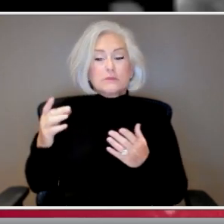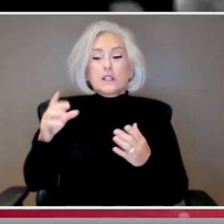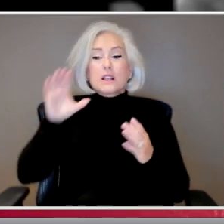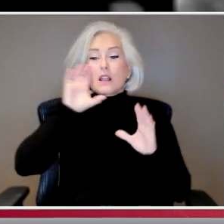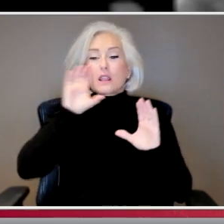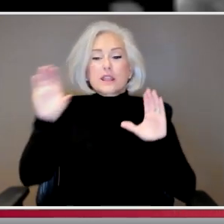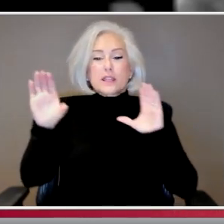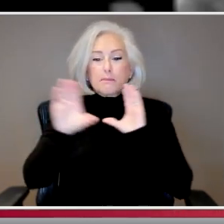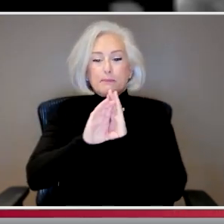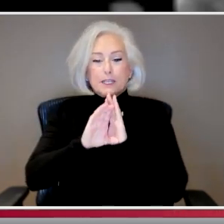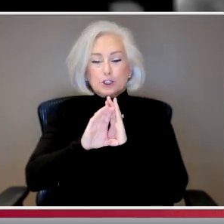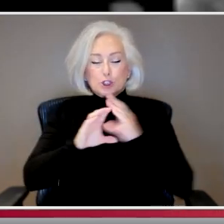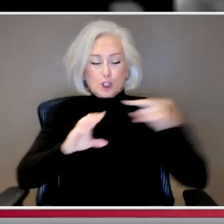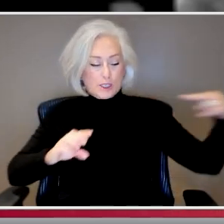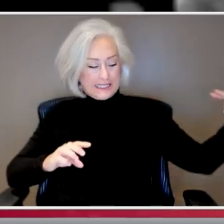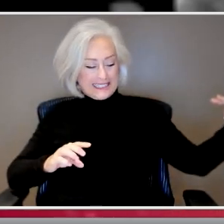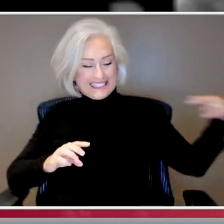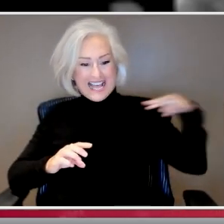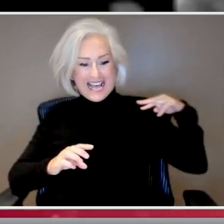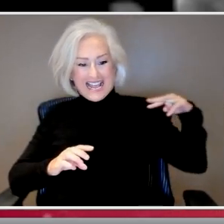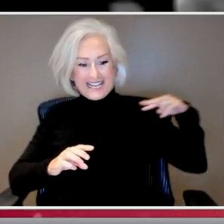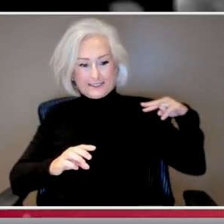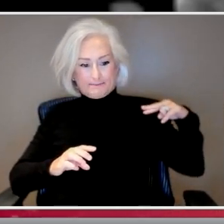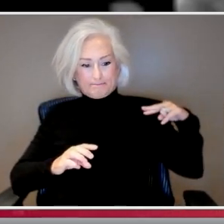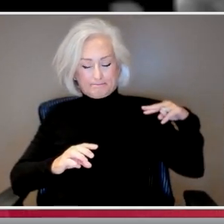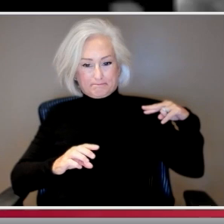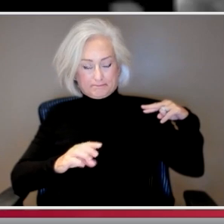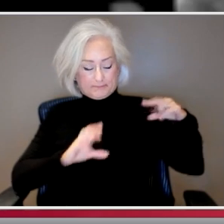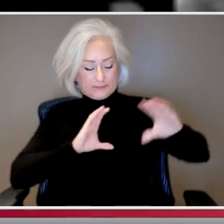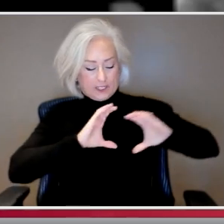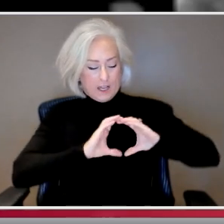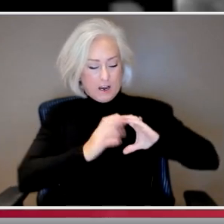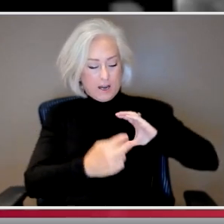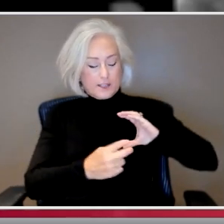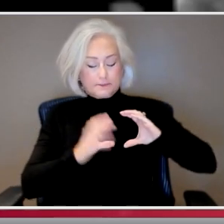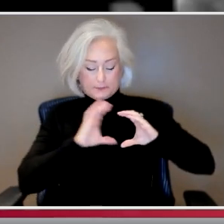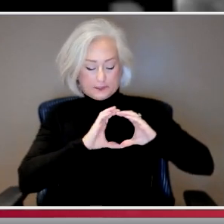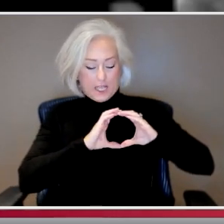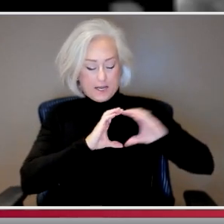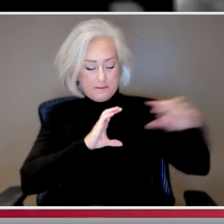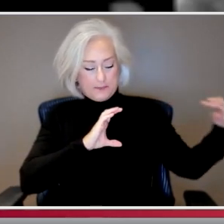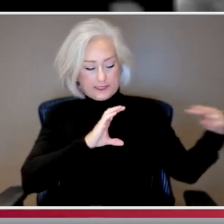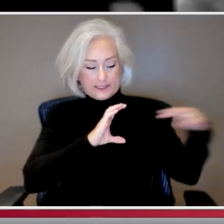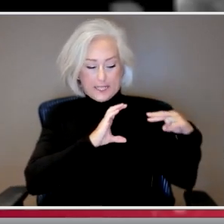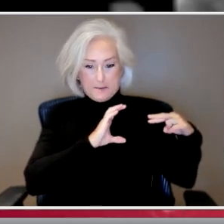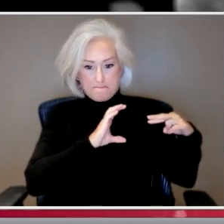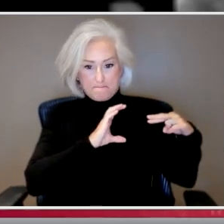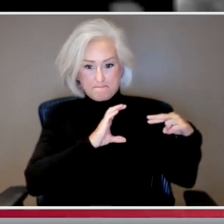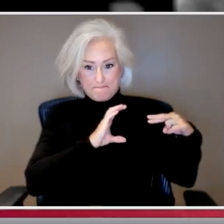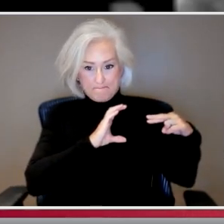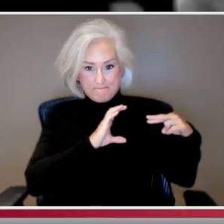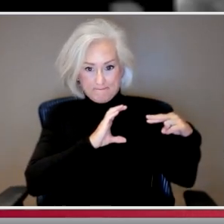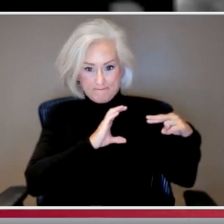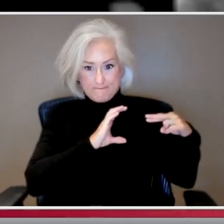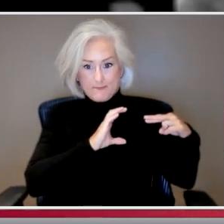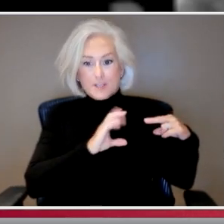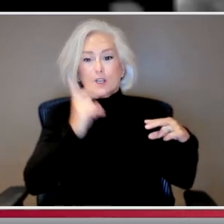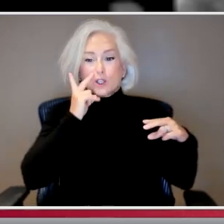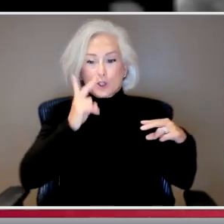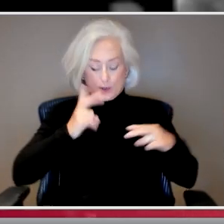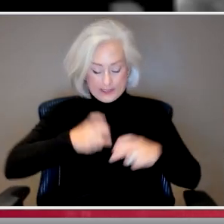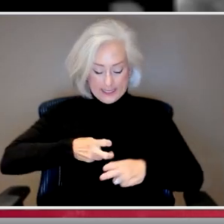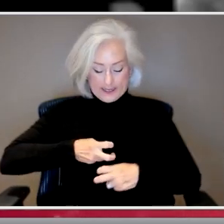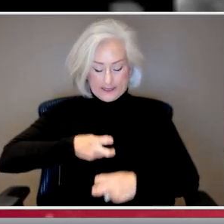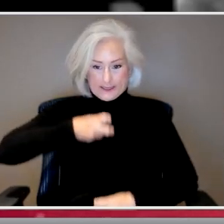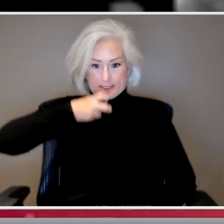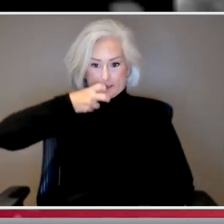aorta, and then the first branch, which is the innominate artery. So you can see screen right, that is her back, that's her spine, and screen left, you can